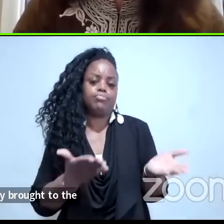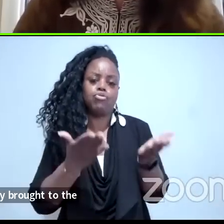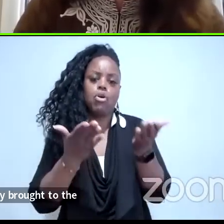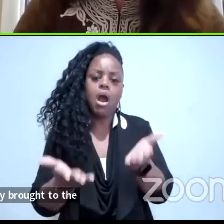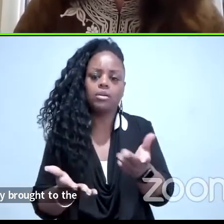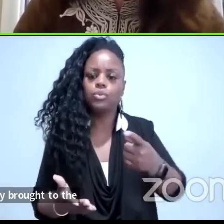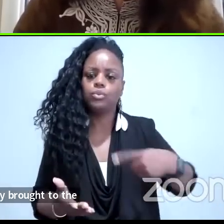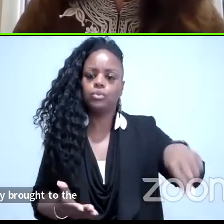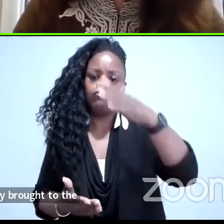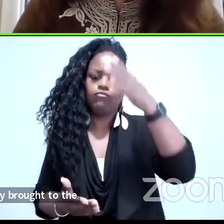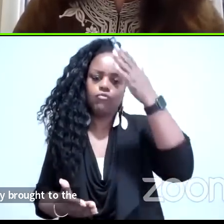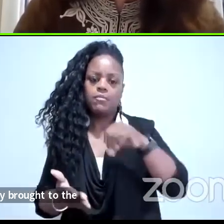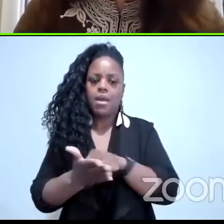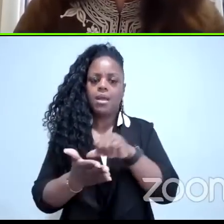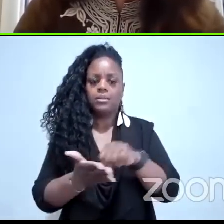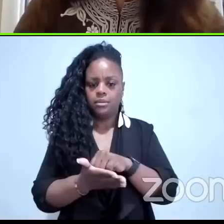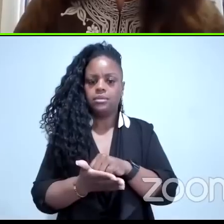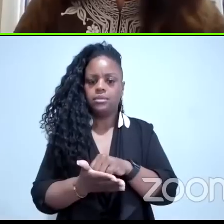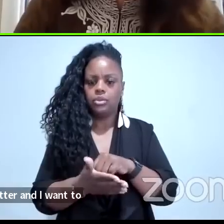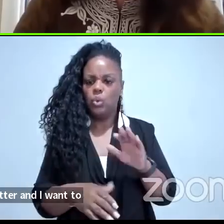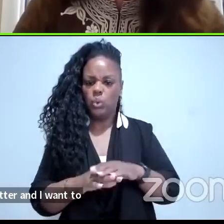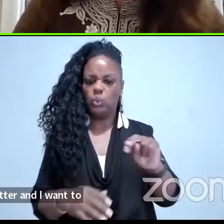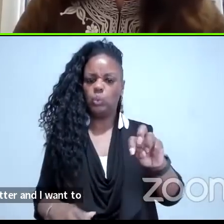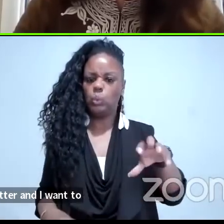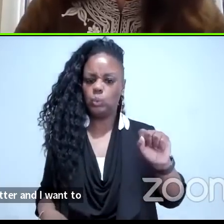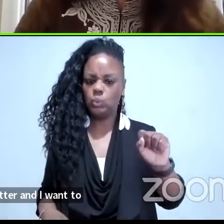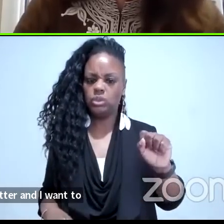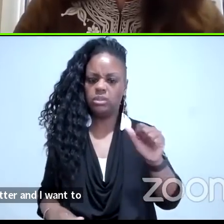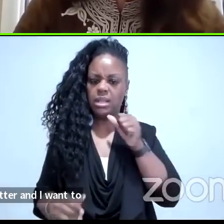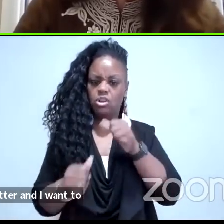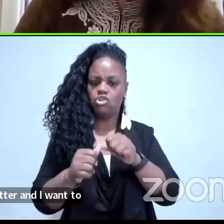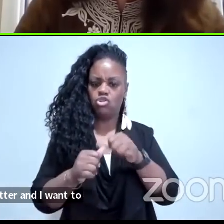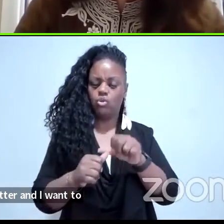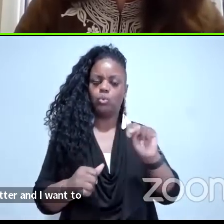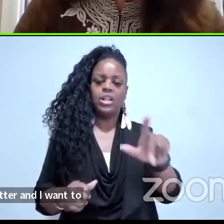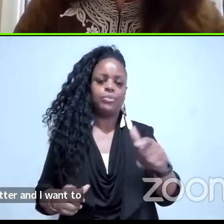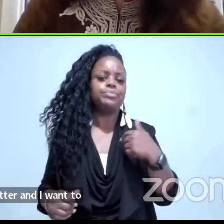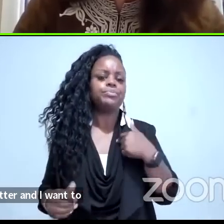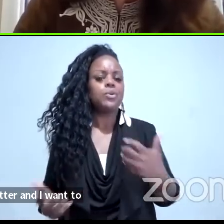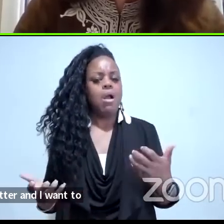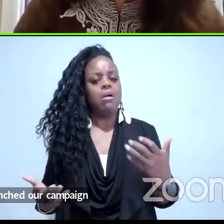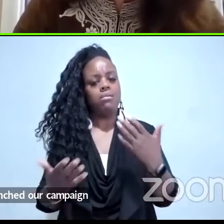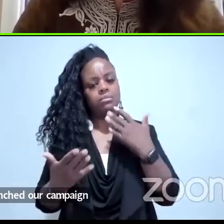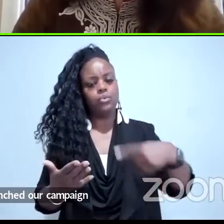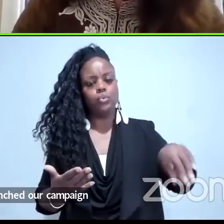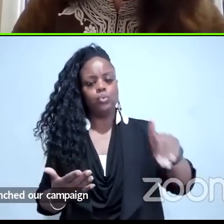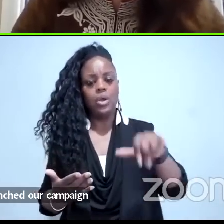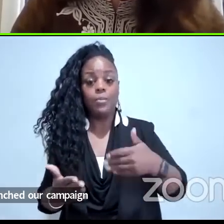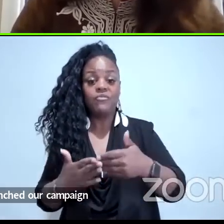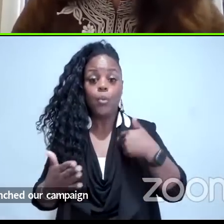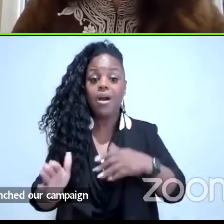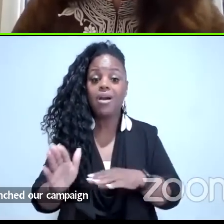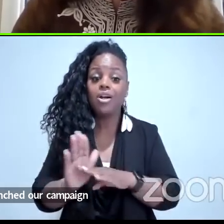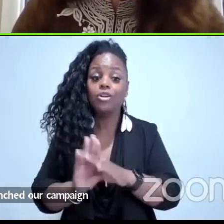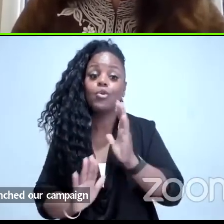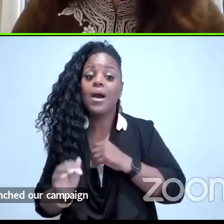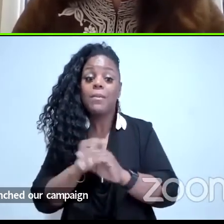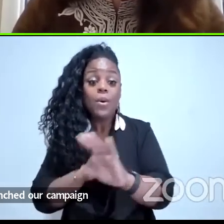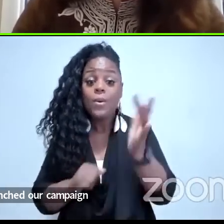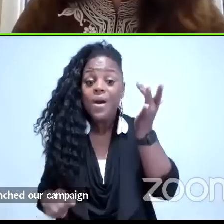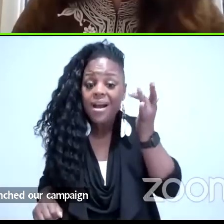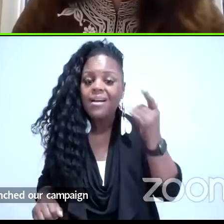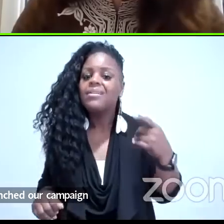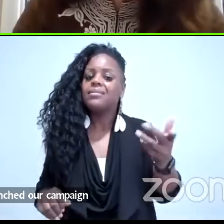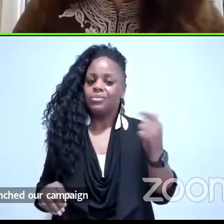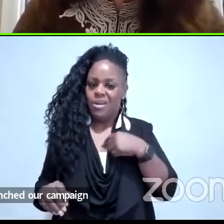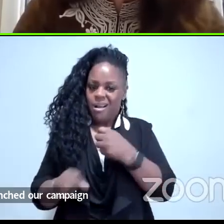before we launched our campaign, because I think we wouldn't have gotten nearly the support that we did had that not happened. And then they've